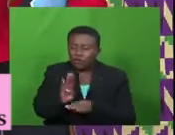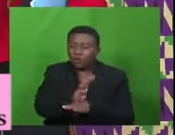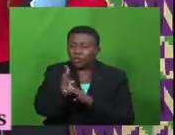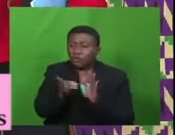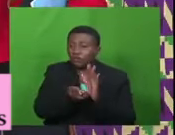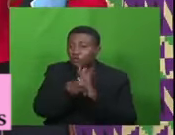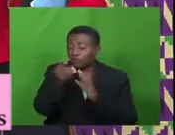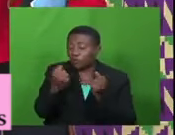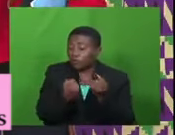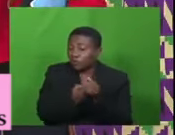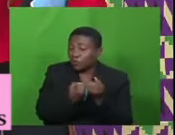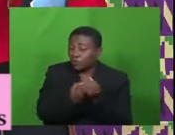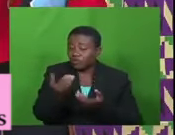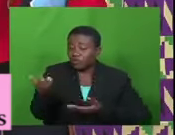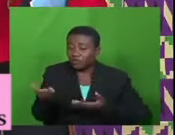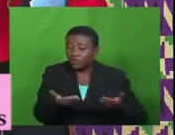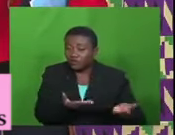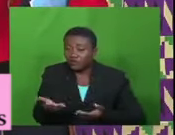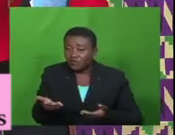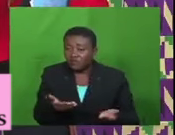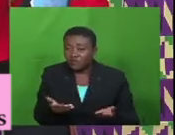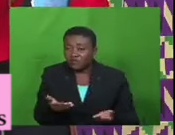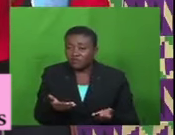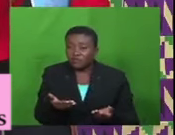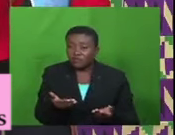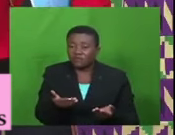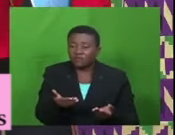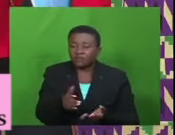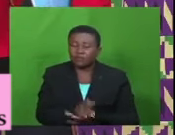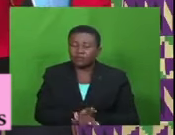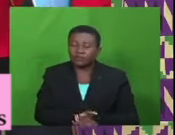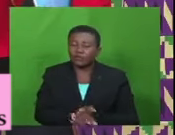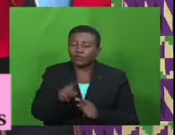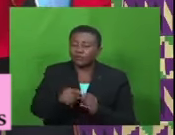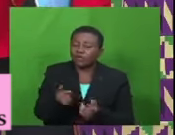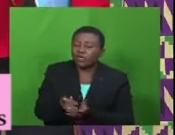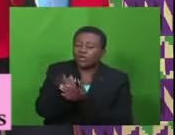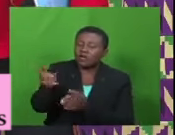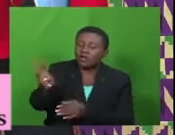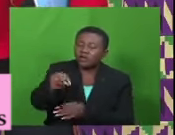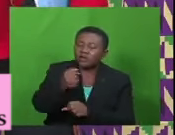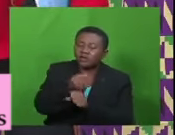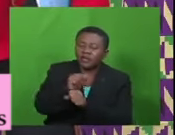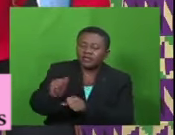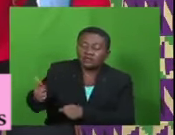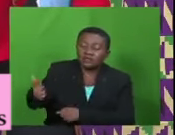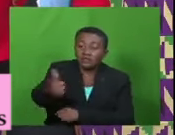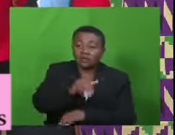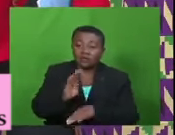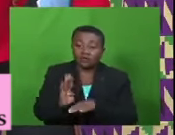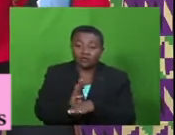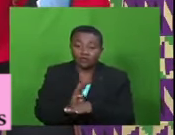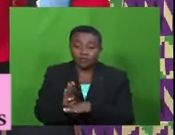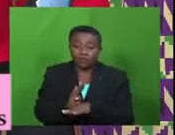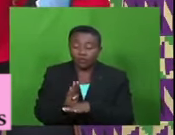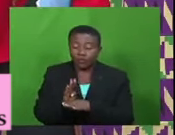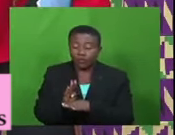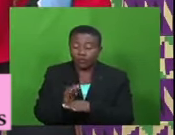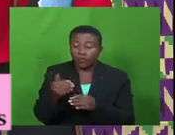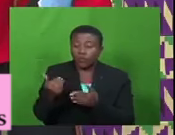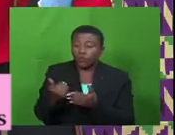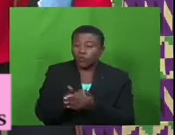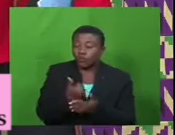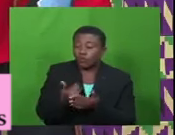services that will enable them start, build, and grow their own businesses. Mr. Speaker, the Youth Star program was